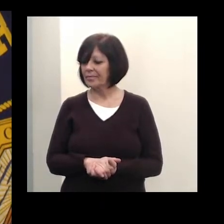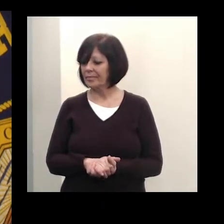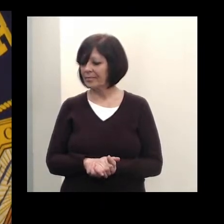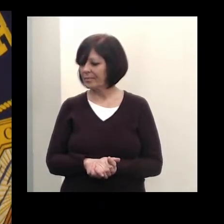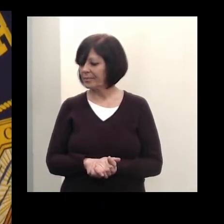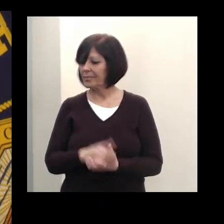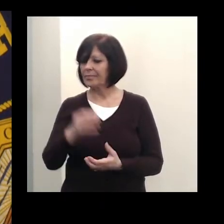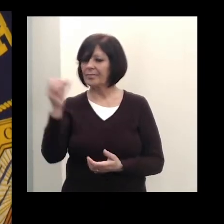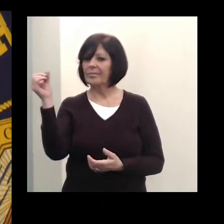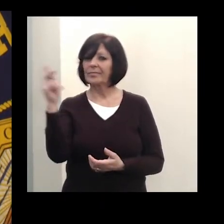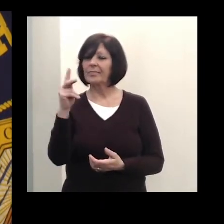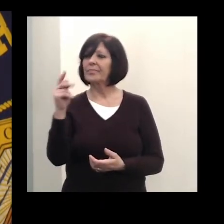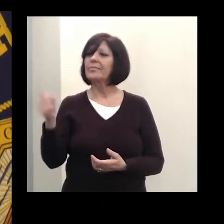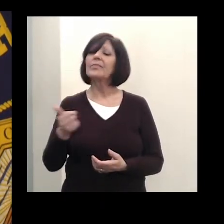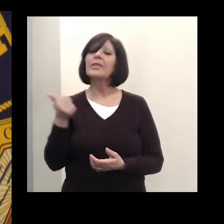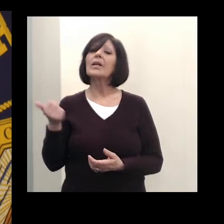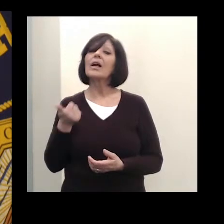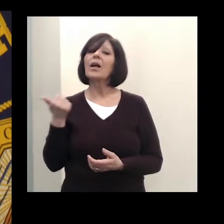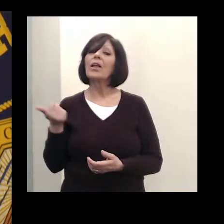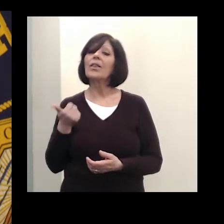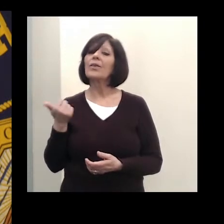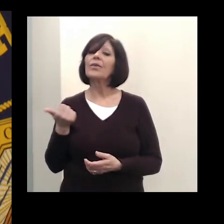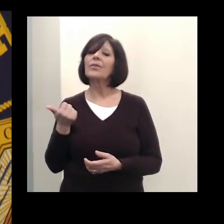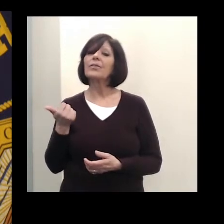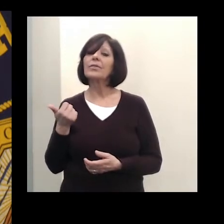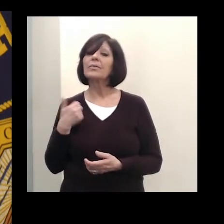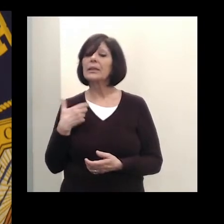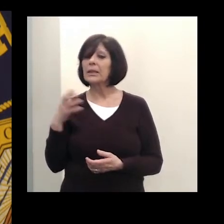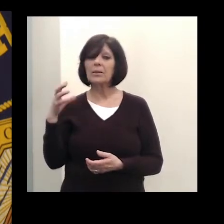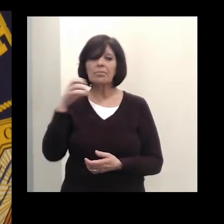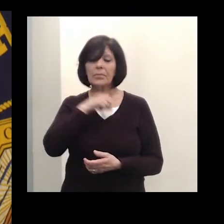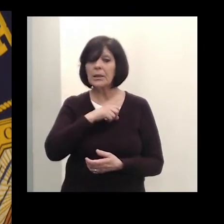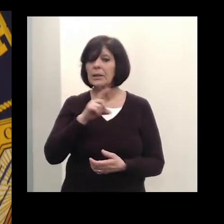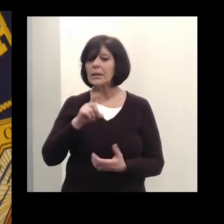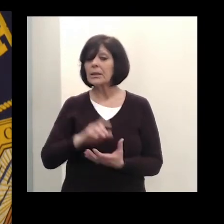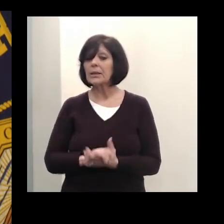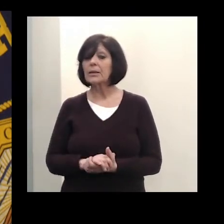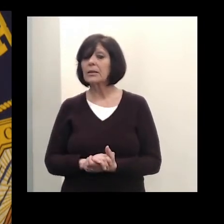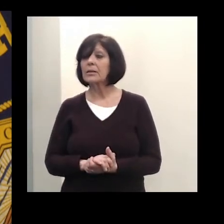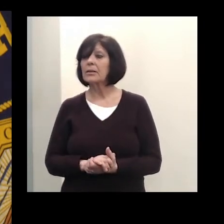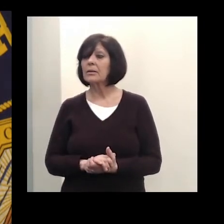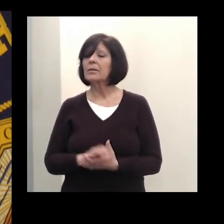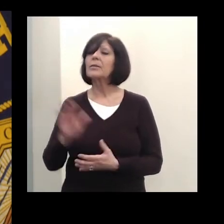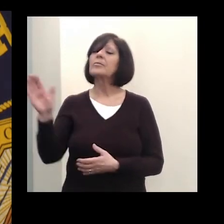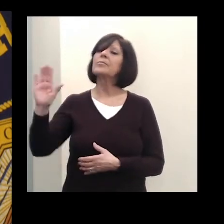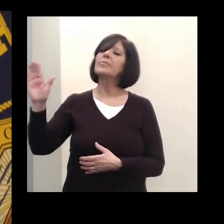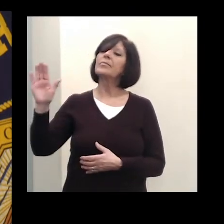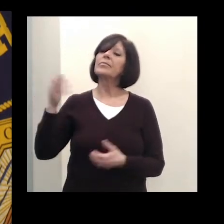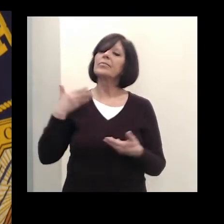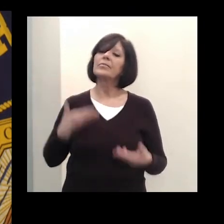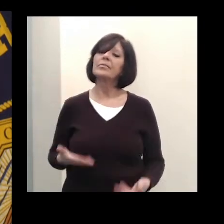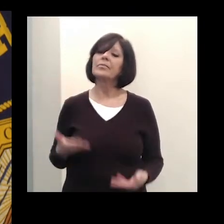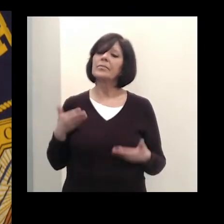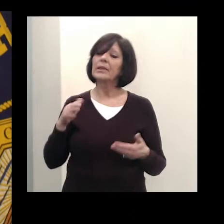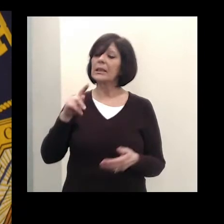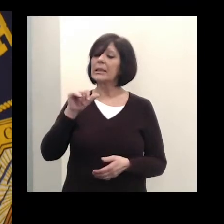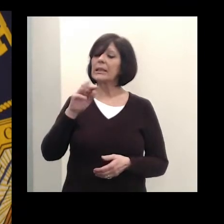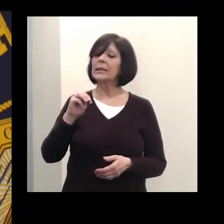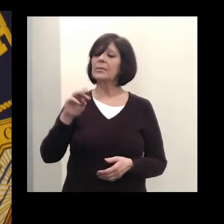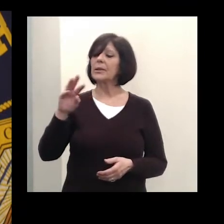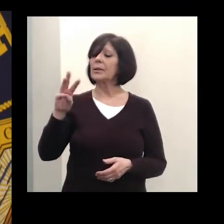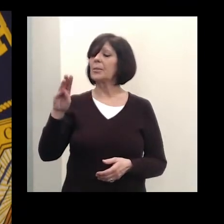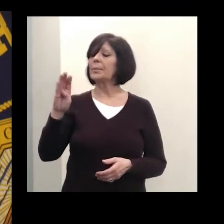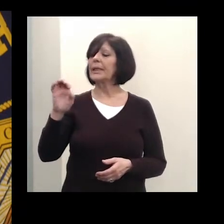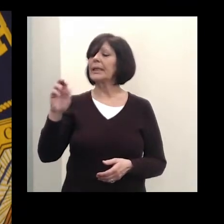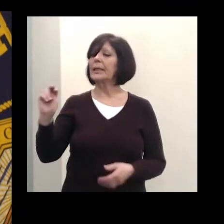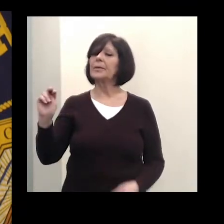Okay, is there any other member of the media that I did not call on? Hey, Mark, it's Tim Wenger at WBEN.